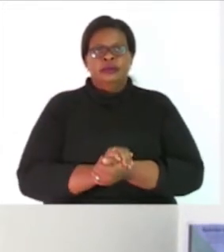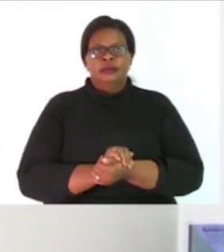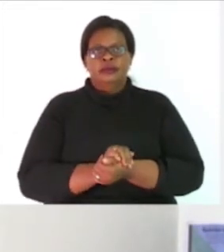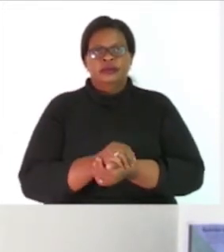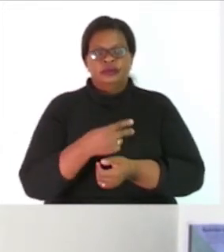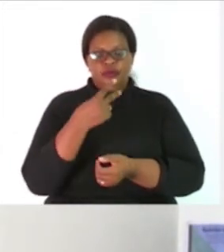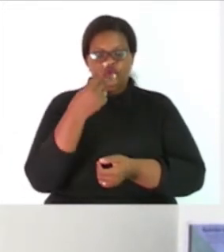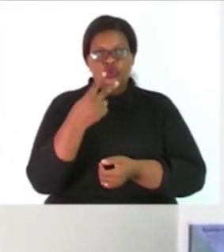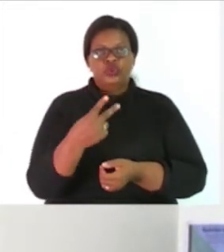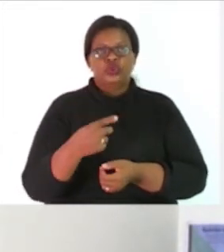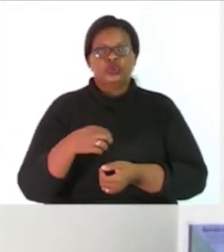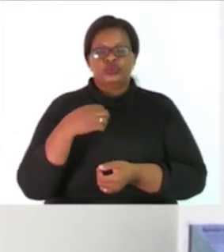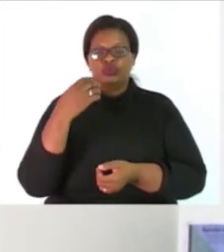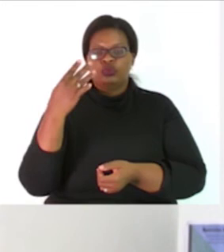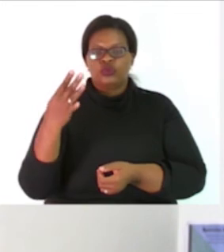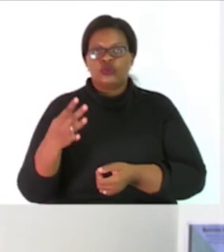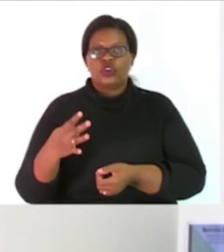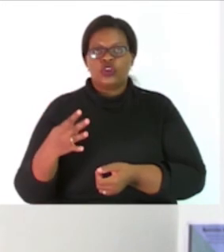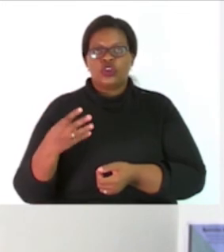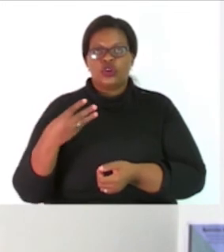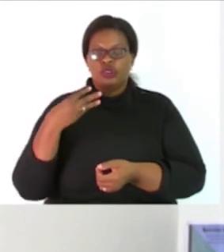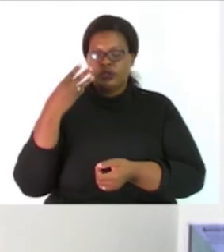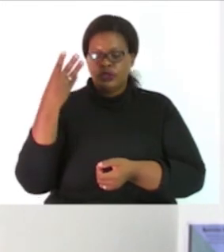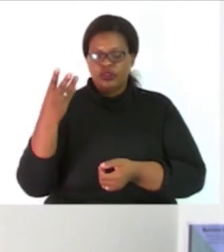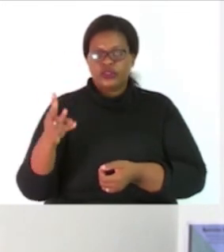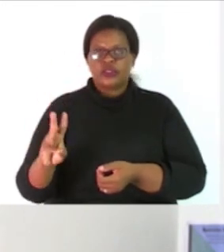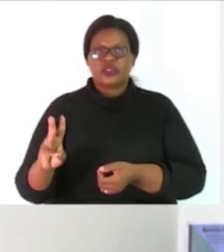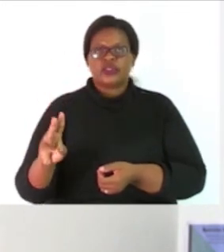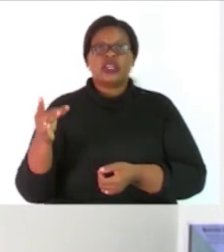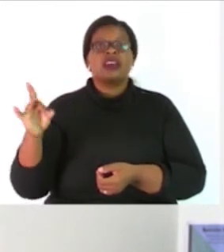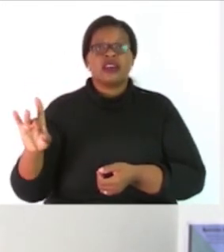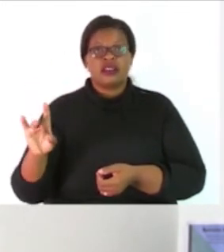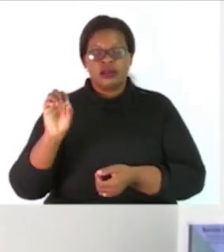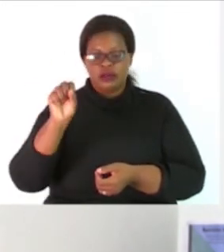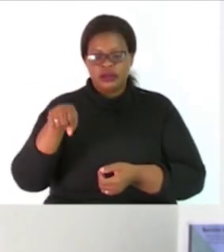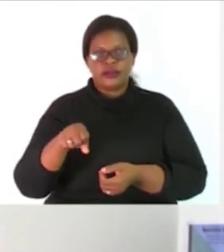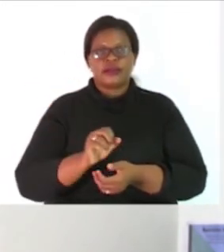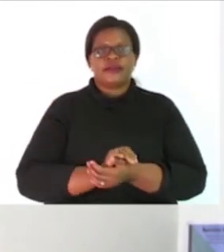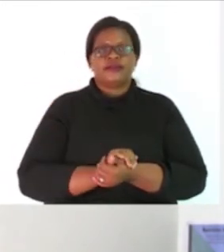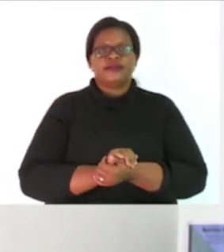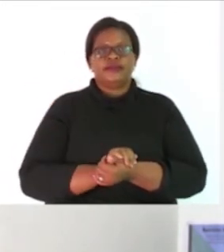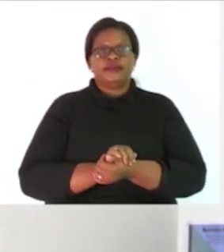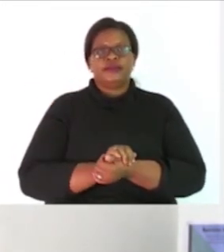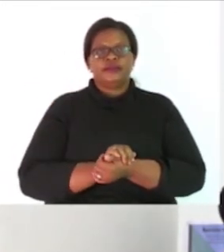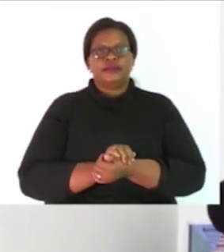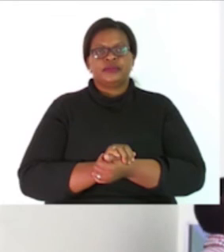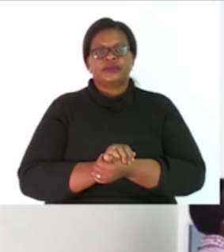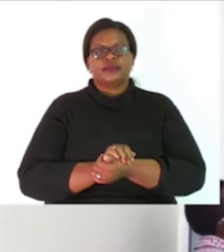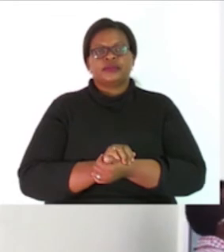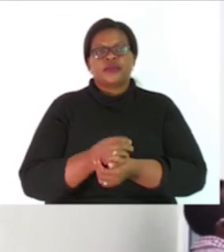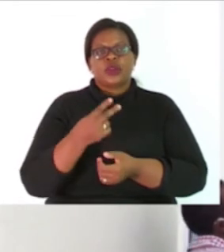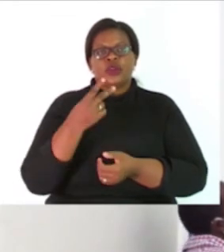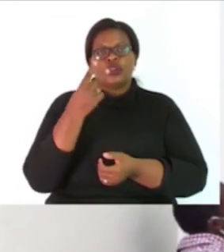2, 4, 6, and 8. So what do you notice? 2 is